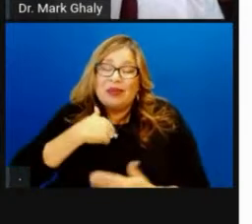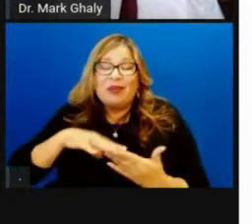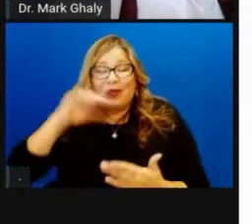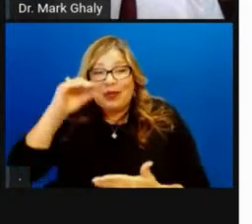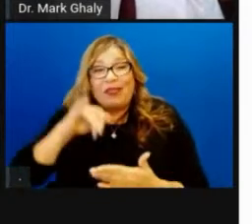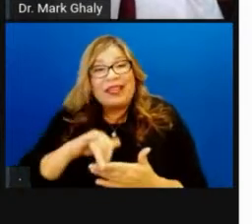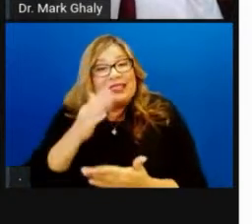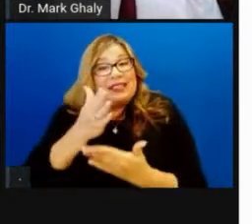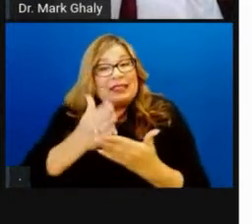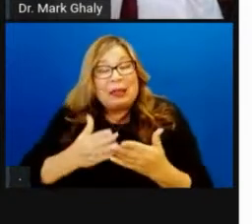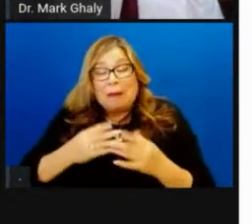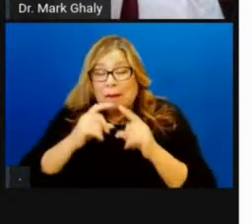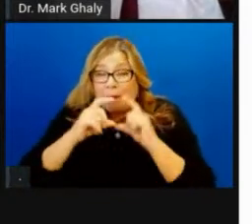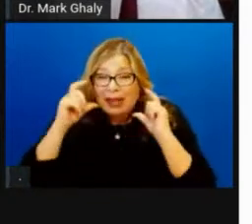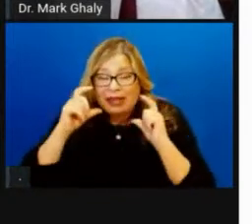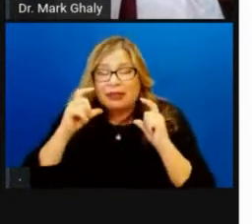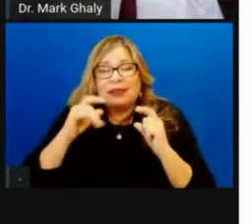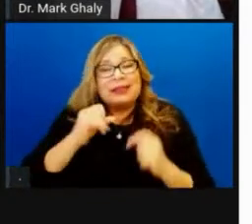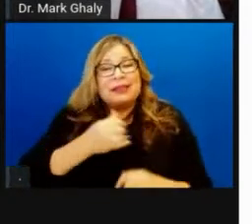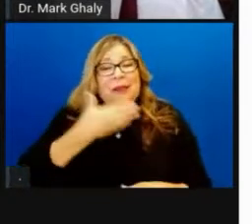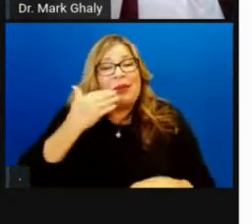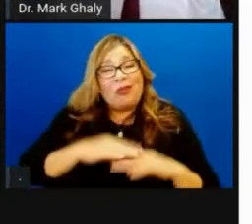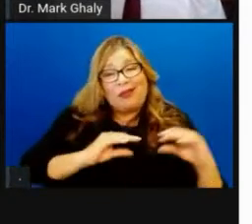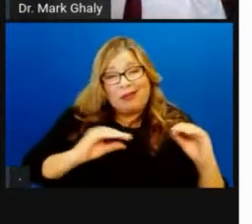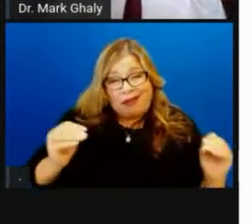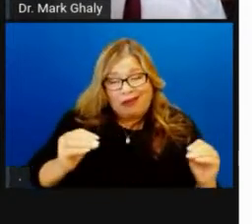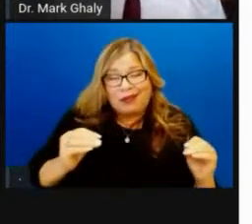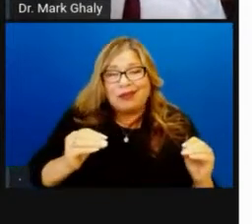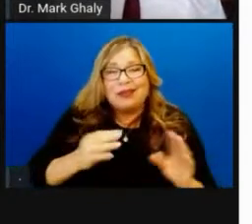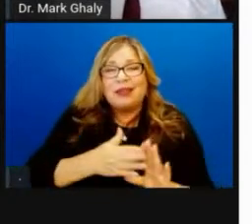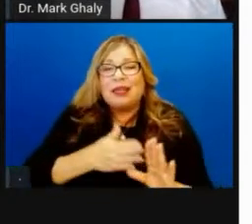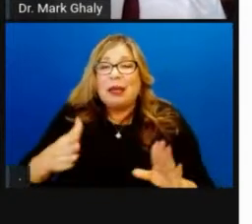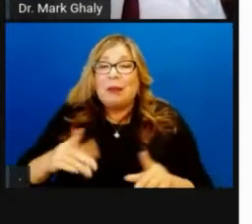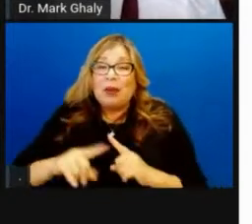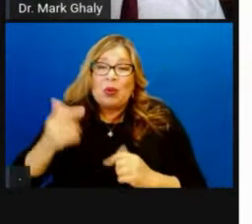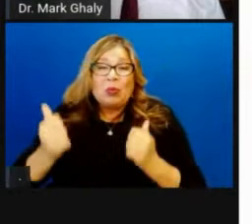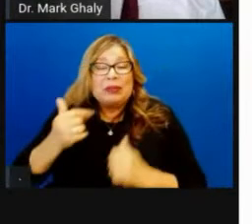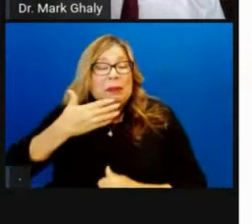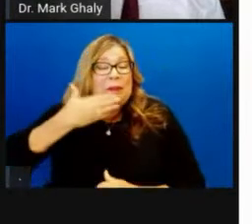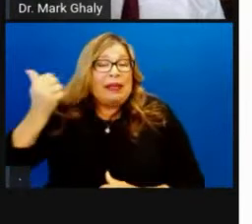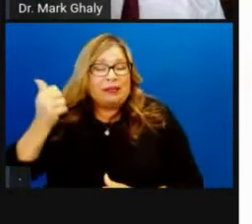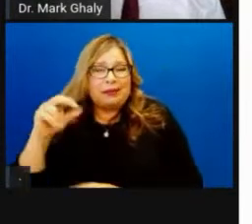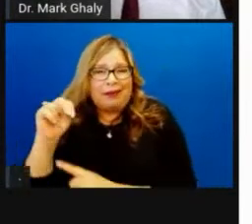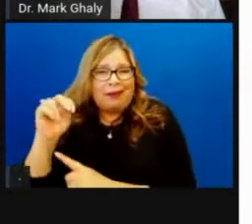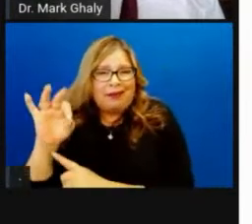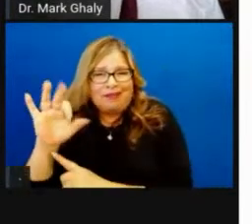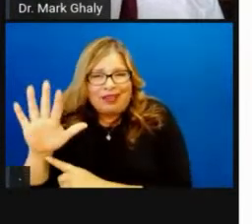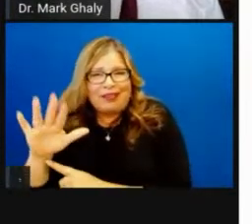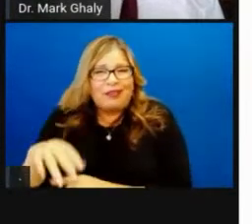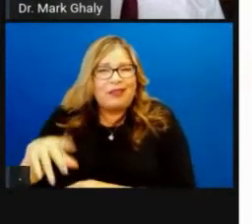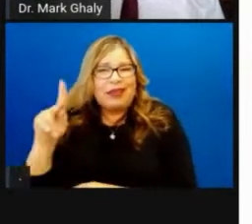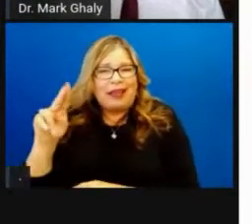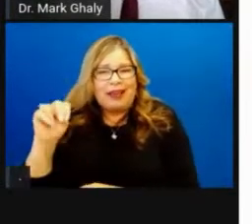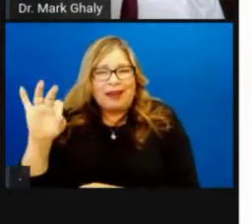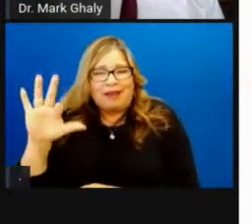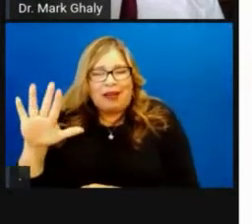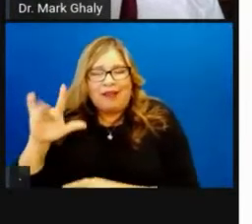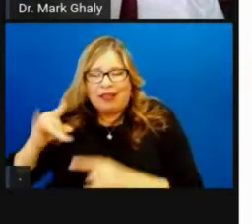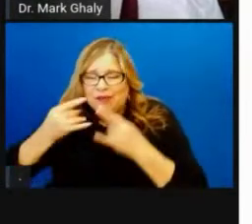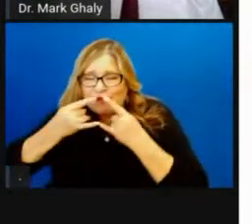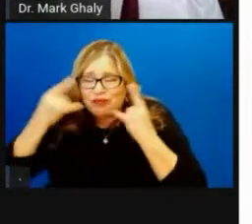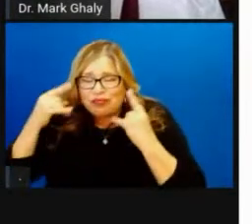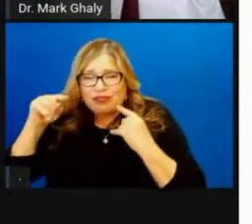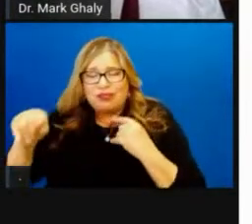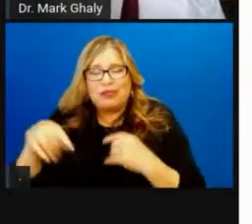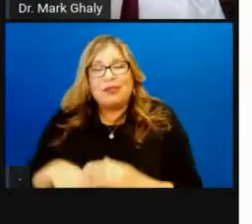provide superior protection. And we know that this is a tool. And like every tool, you need to use it prudently. You need